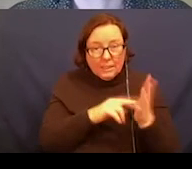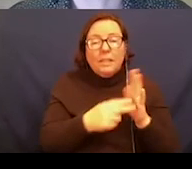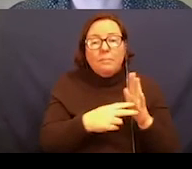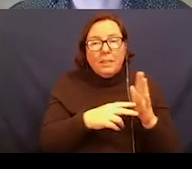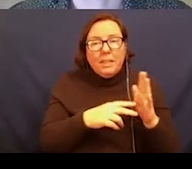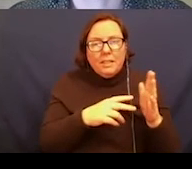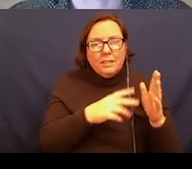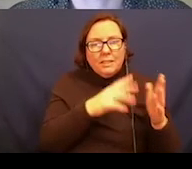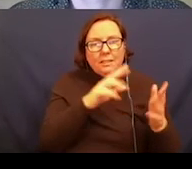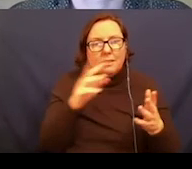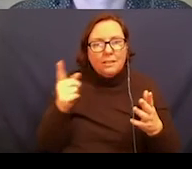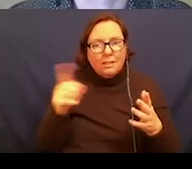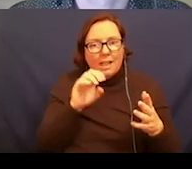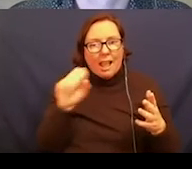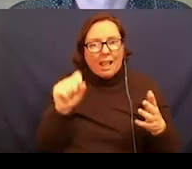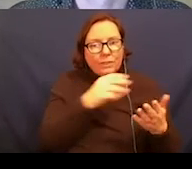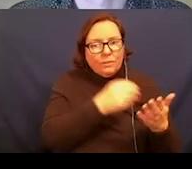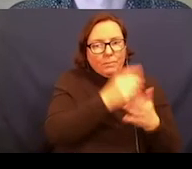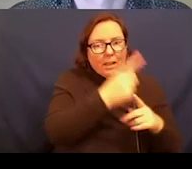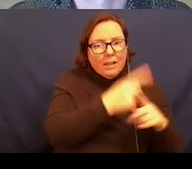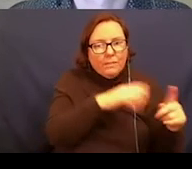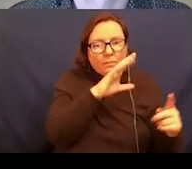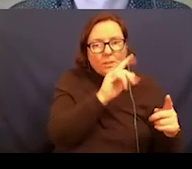a customer of the CCE program.